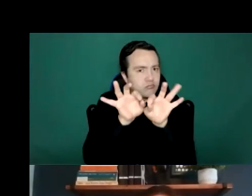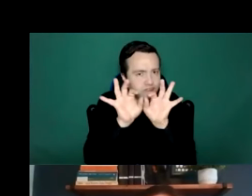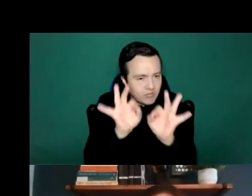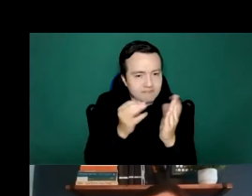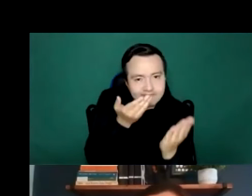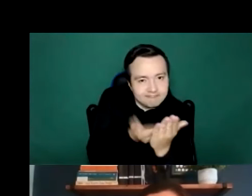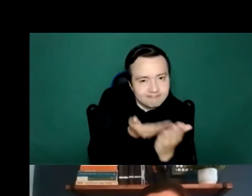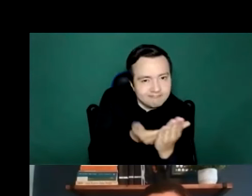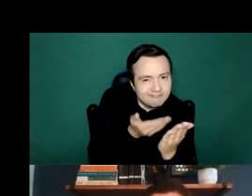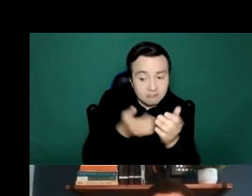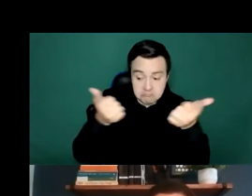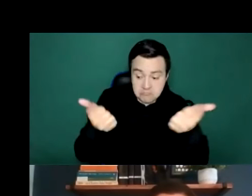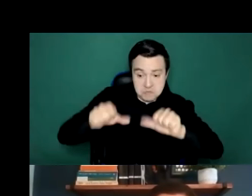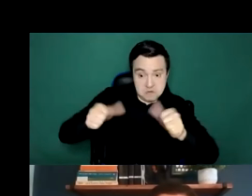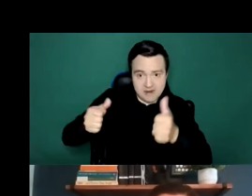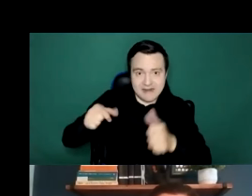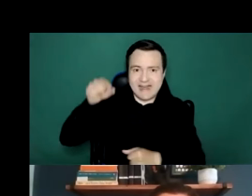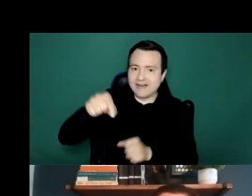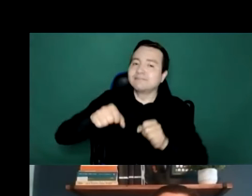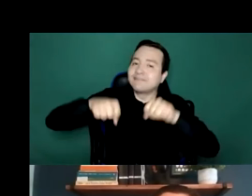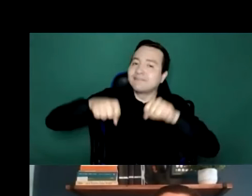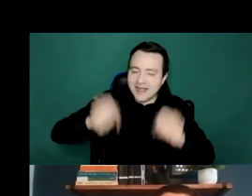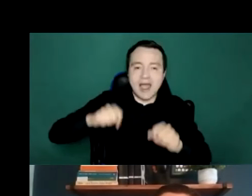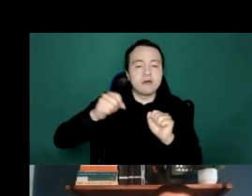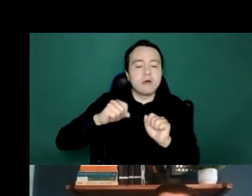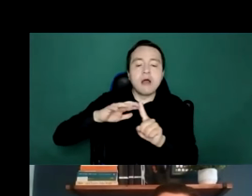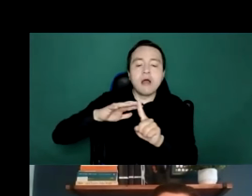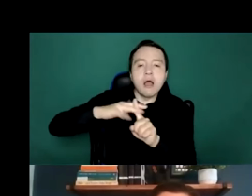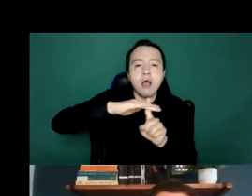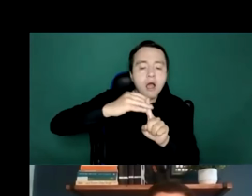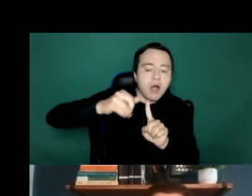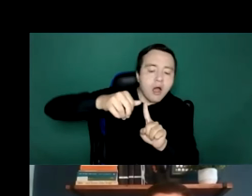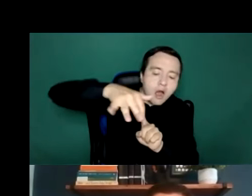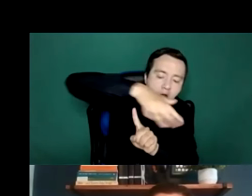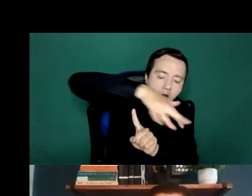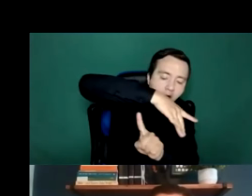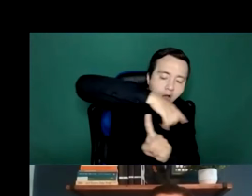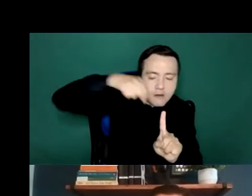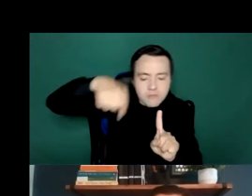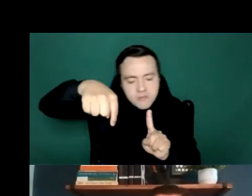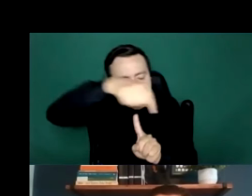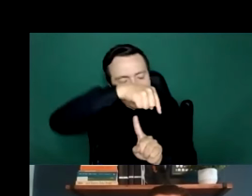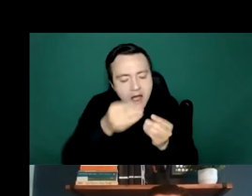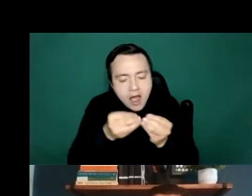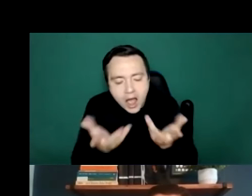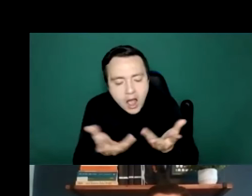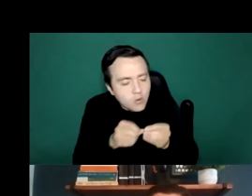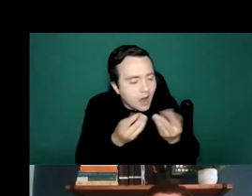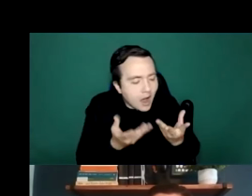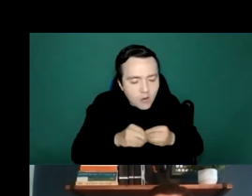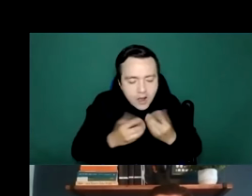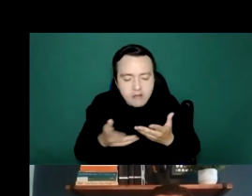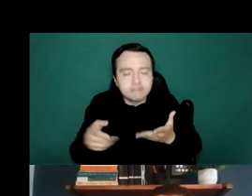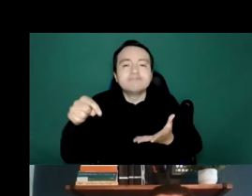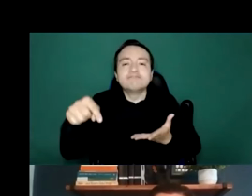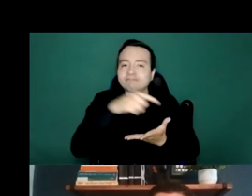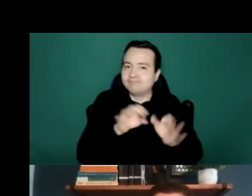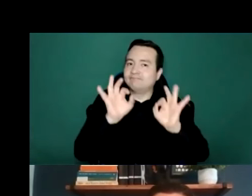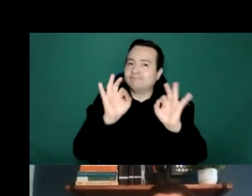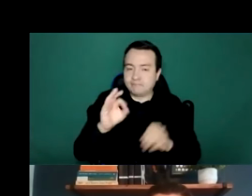that allows us to contextualize the information we're analyzing, as well as understand the